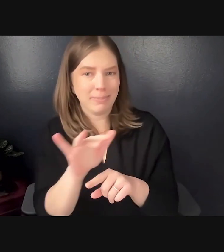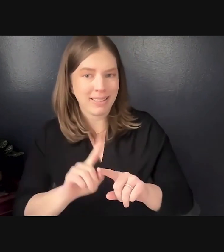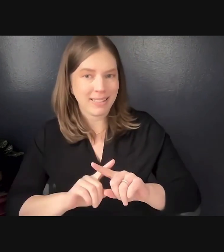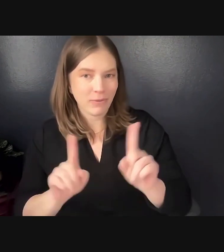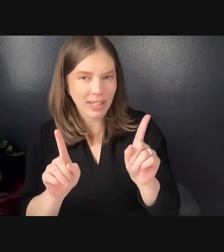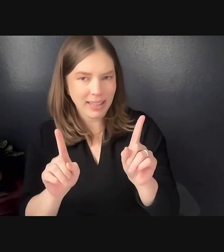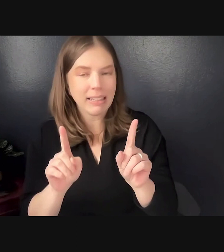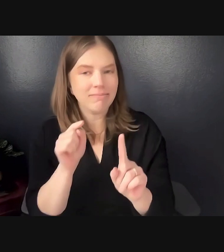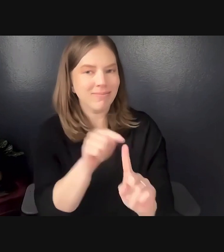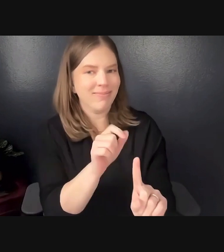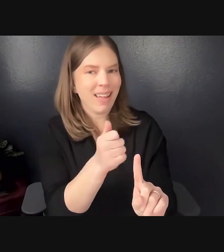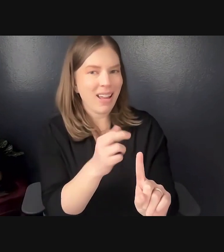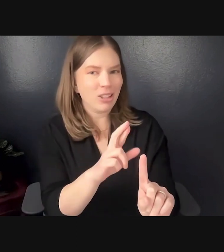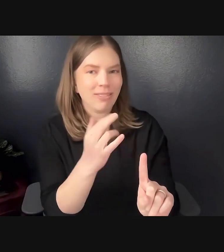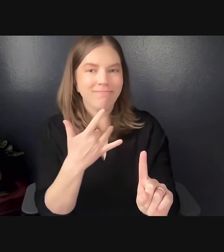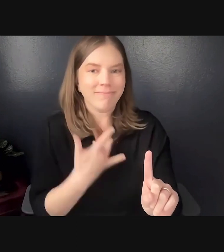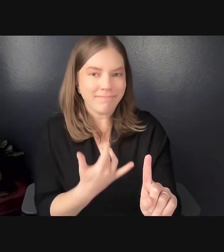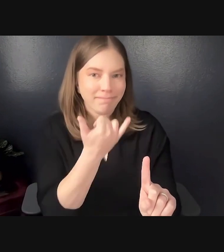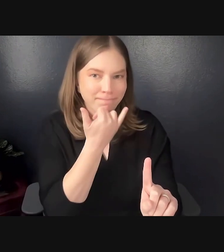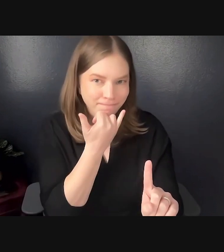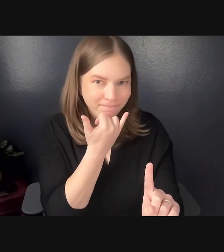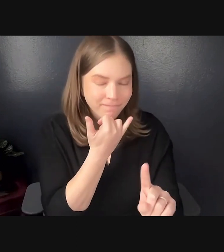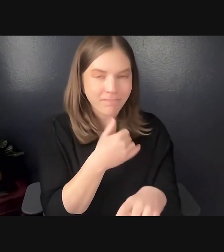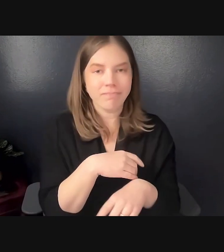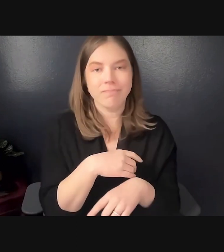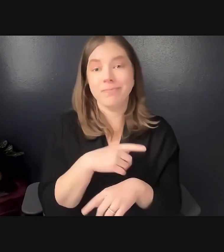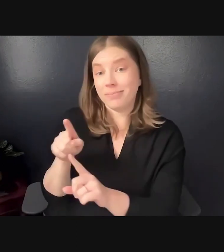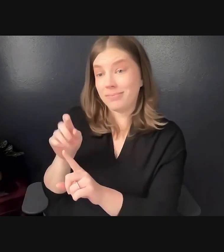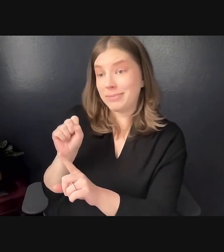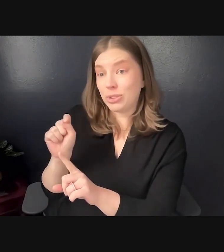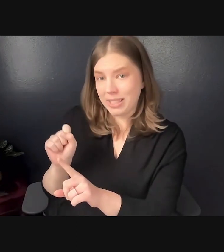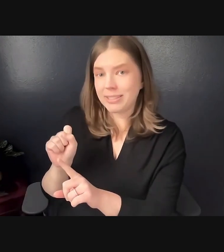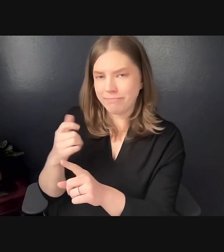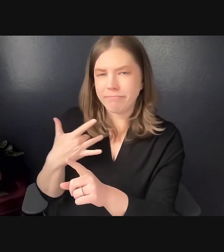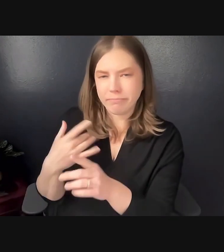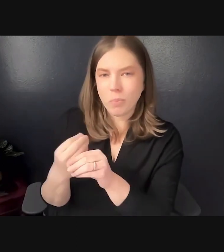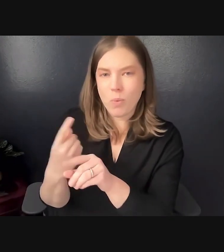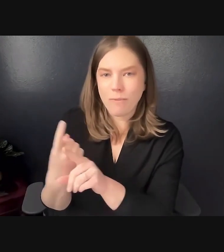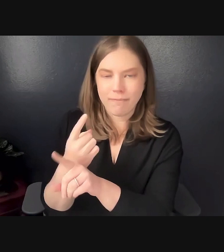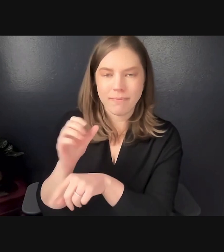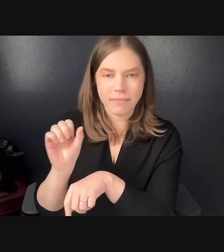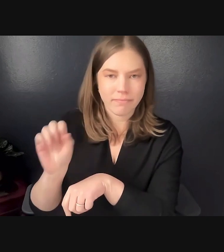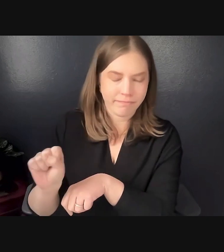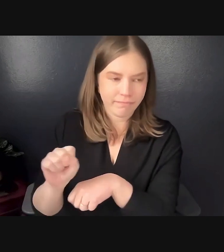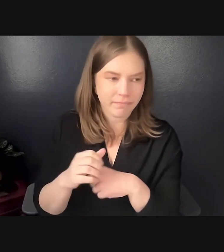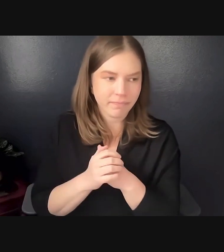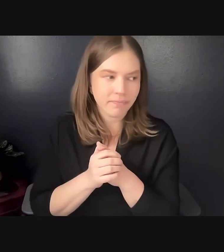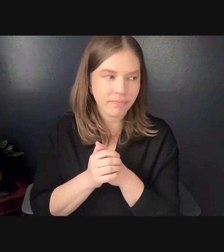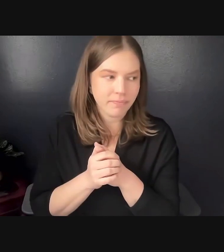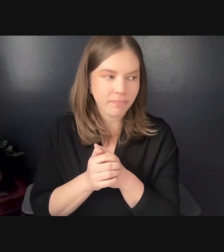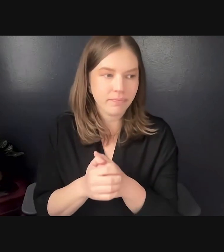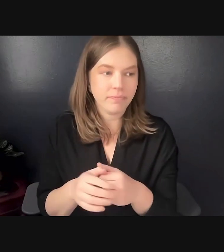are spoken very much the same way, if not exactly the same way, are misspelled and misinterpreted